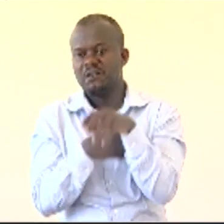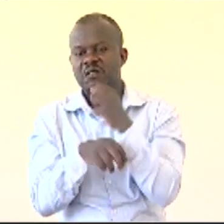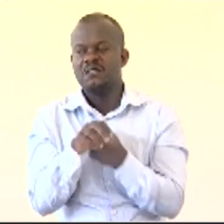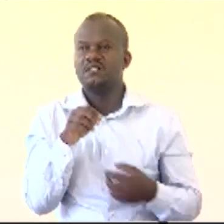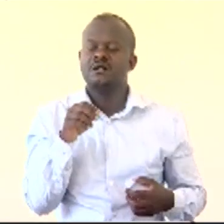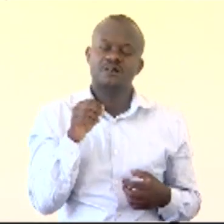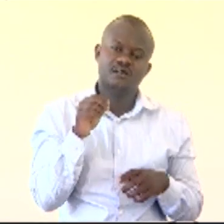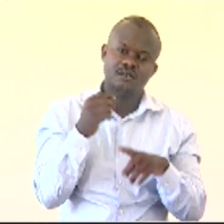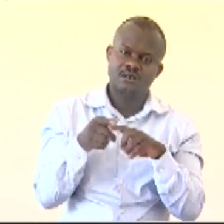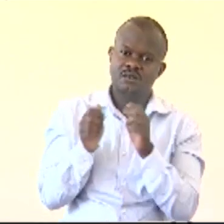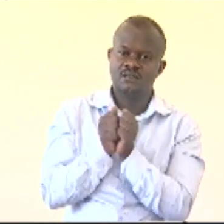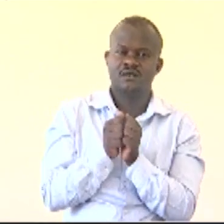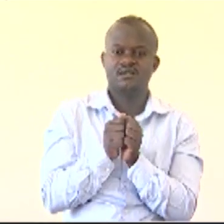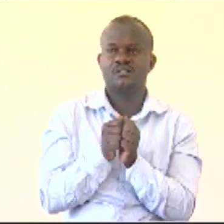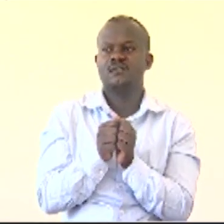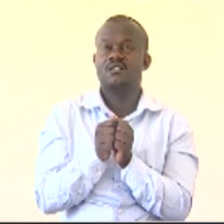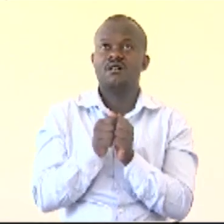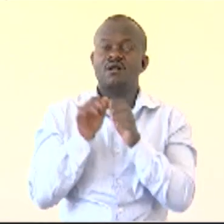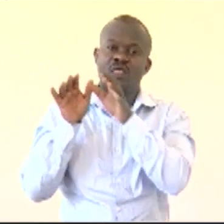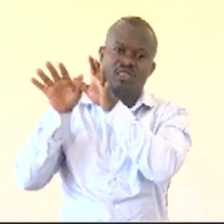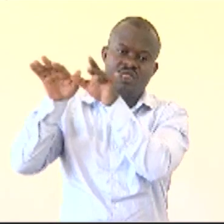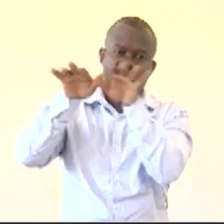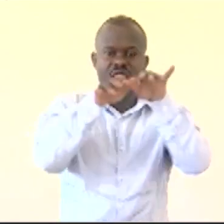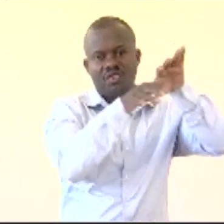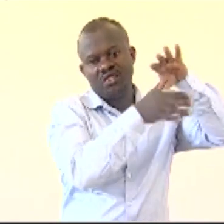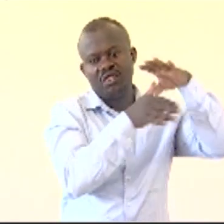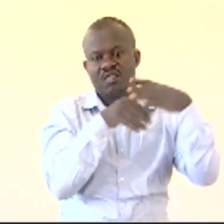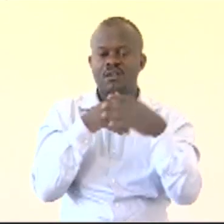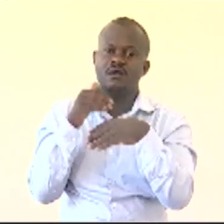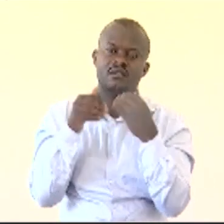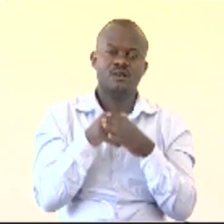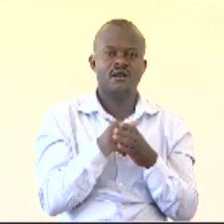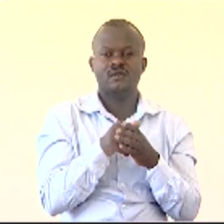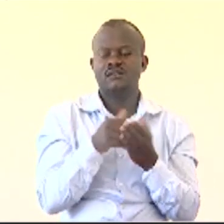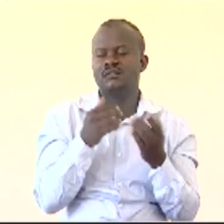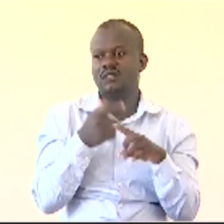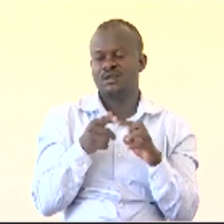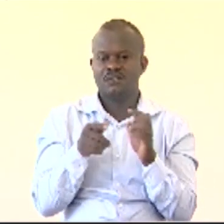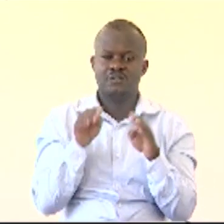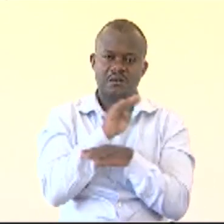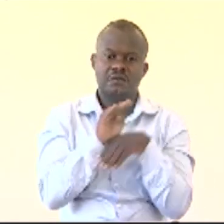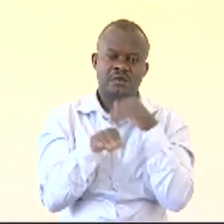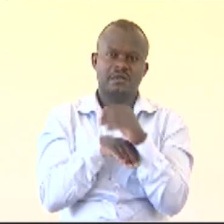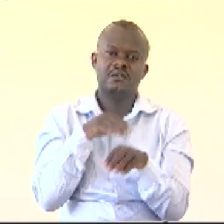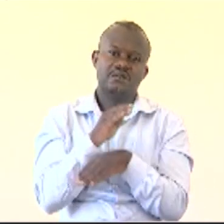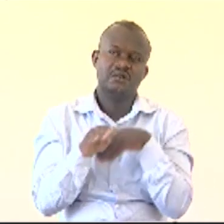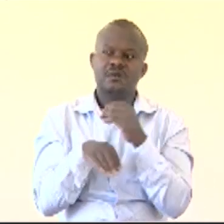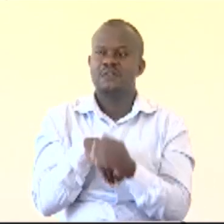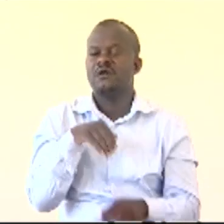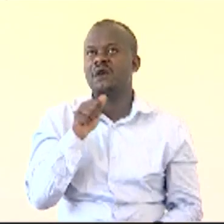bats, these bats that normally feeds on fruits. We have monkeys, we have forest antelopes, and